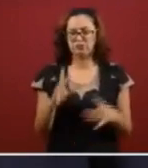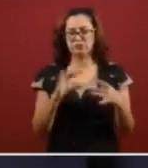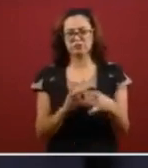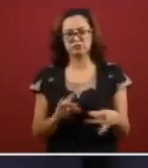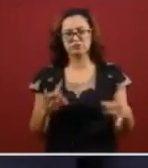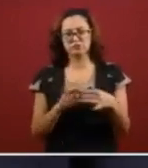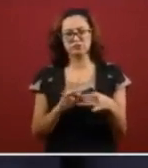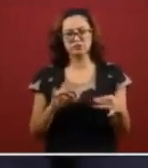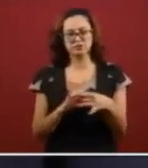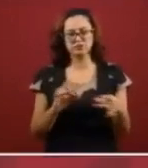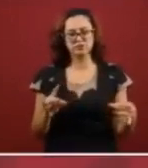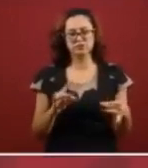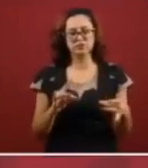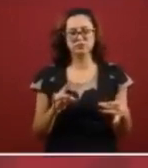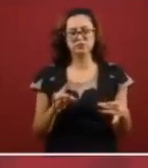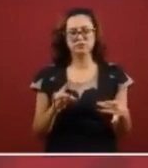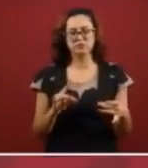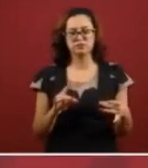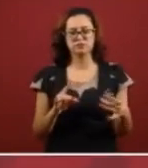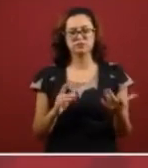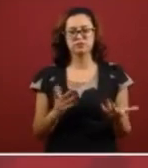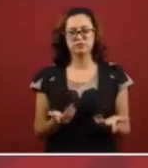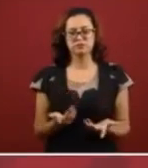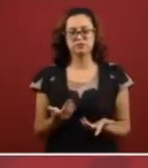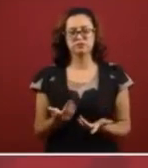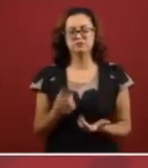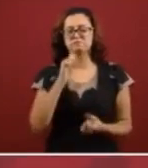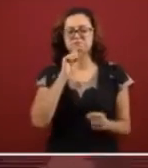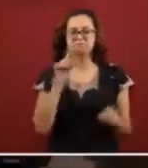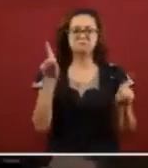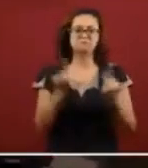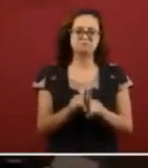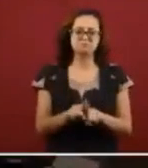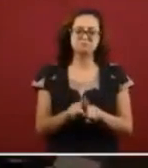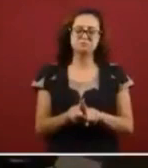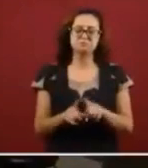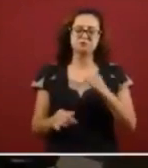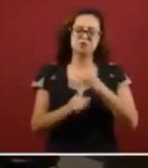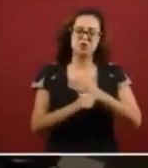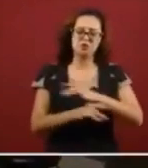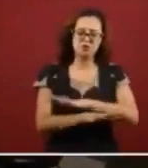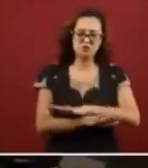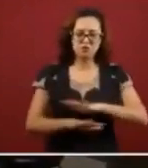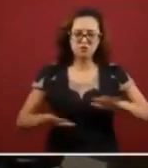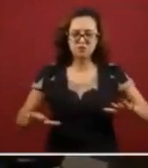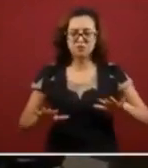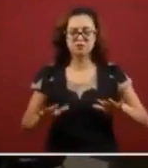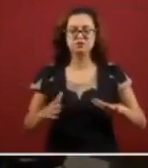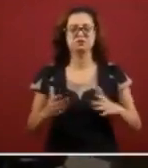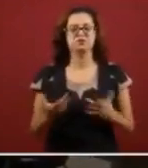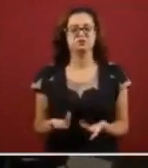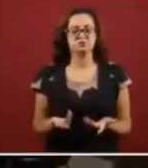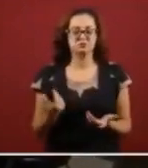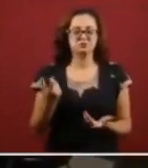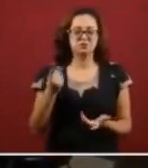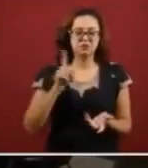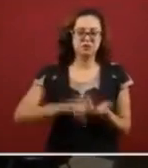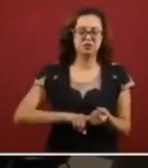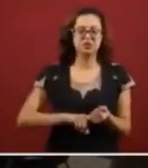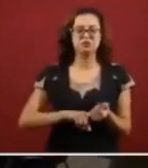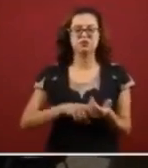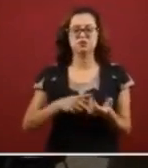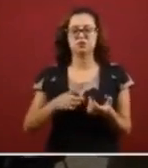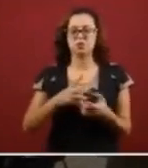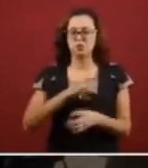también se in order that he can also get informed de over what's happening